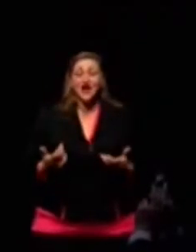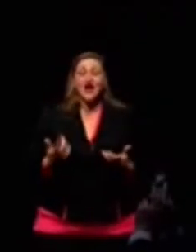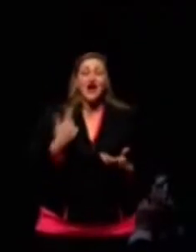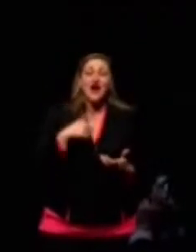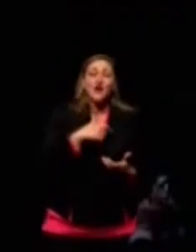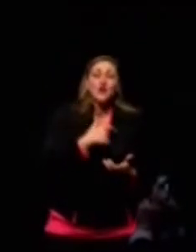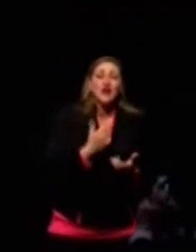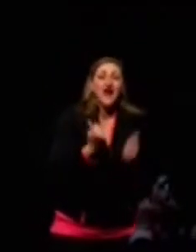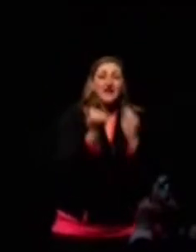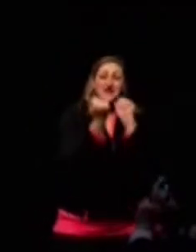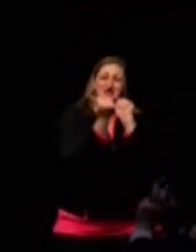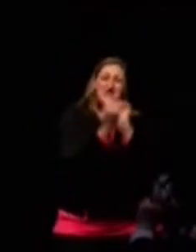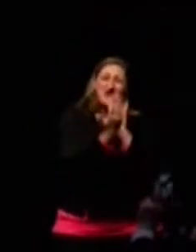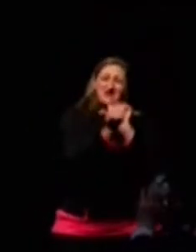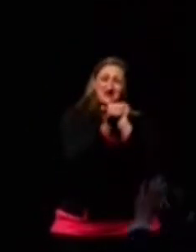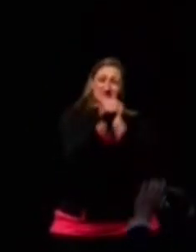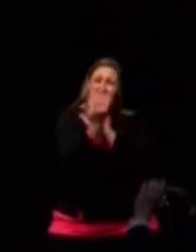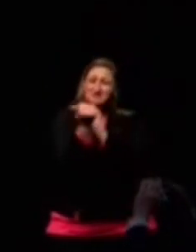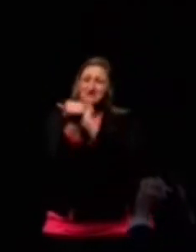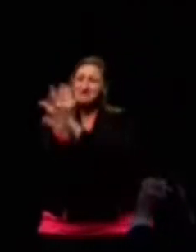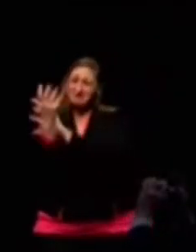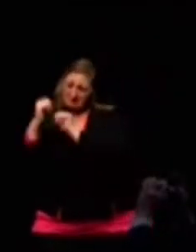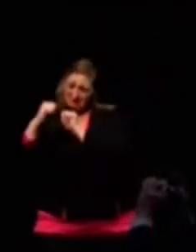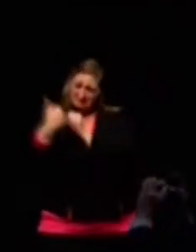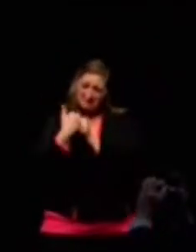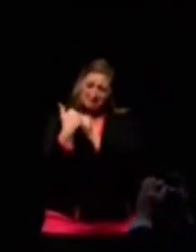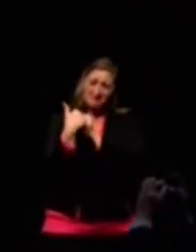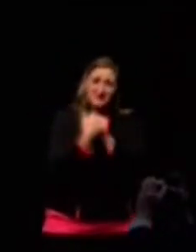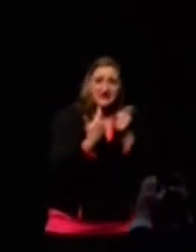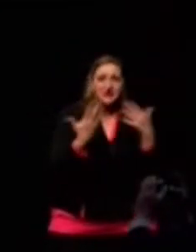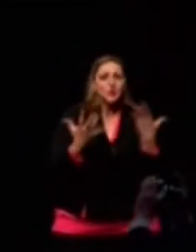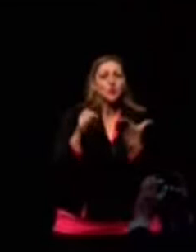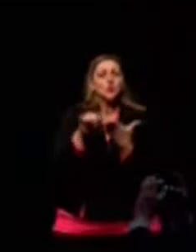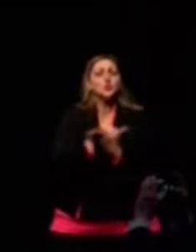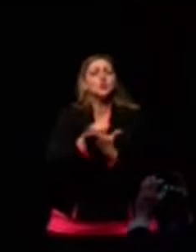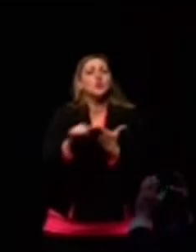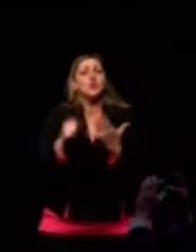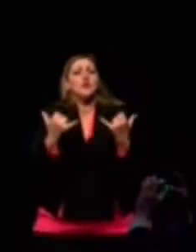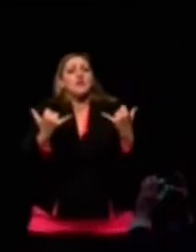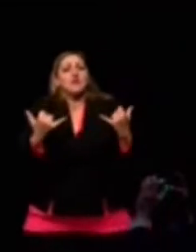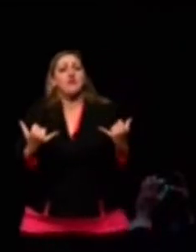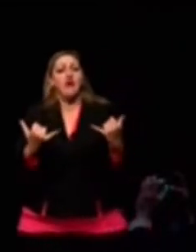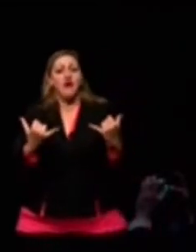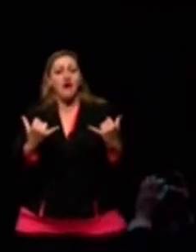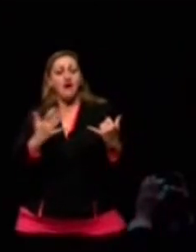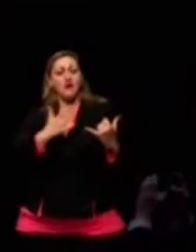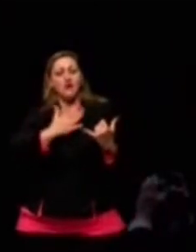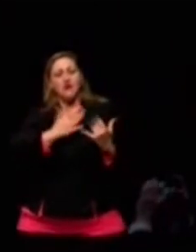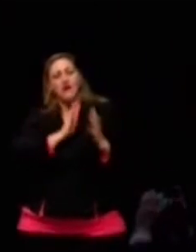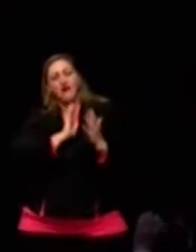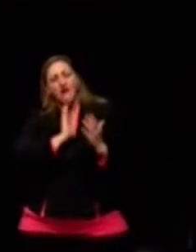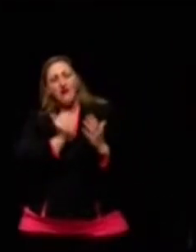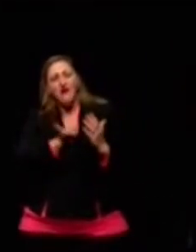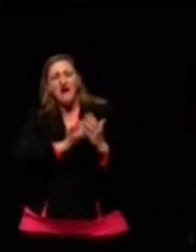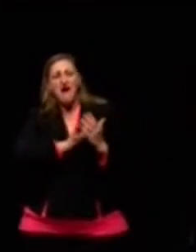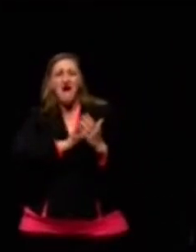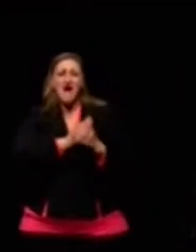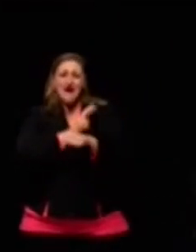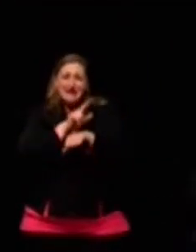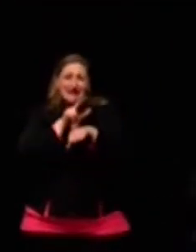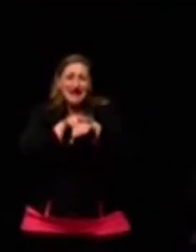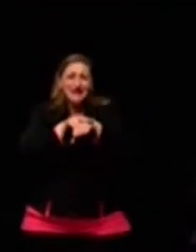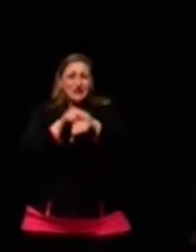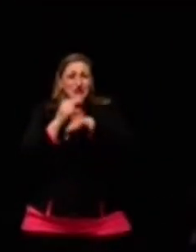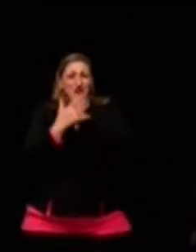have faced these challenges here in New York at a time when our nation is deeply